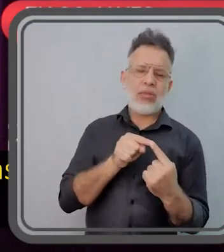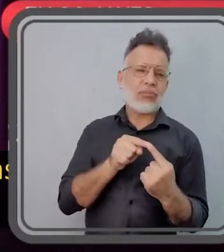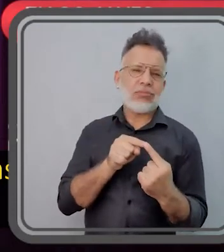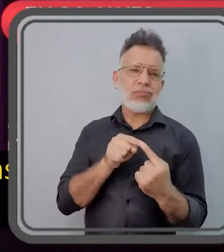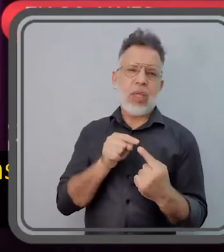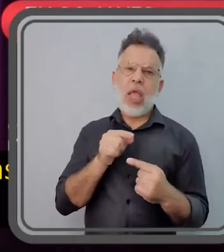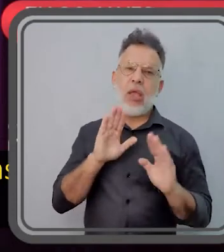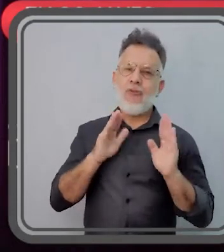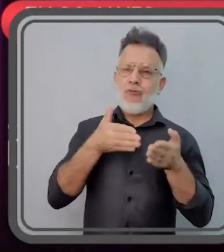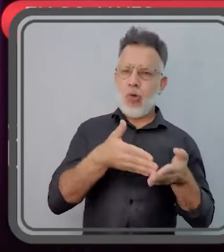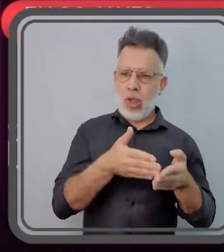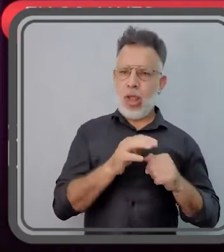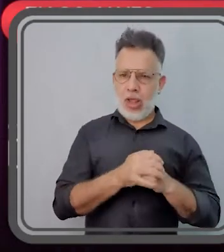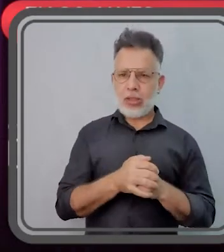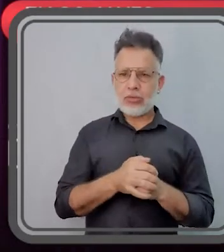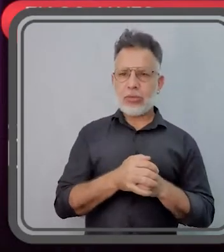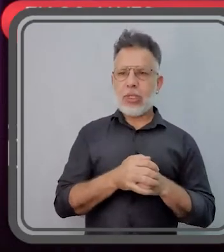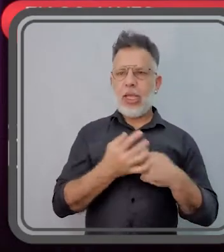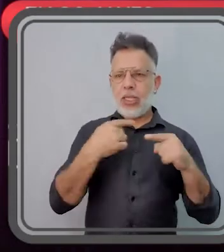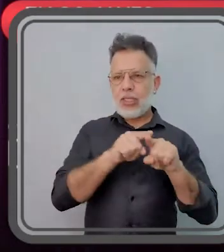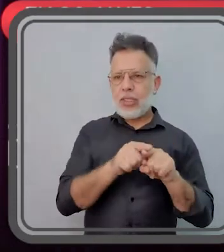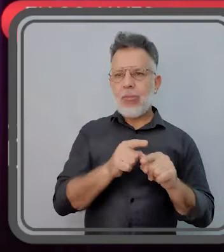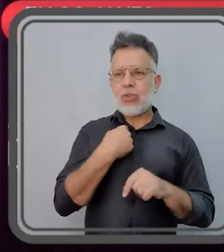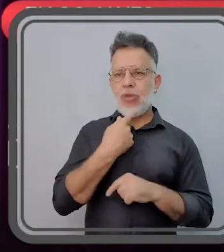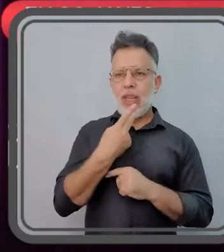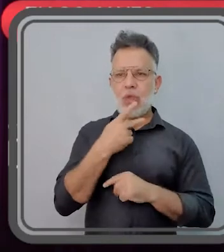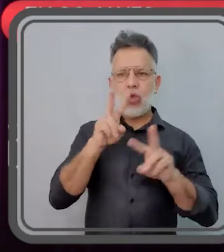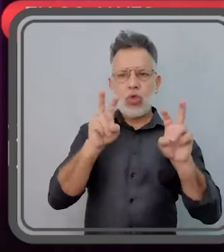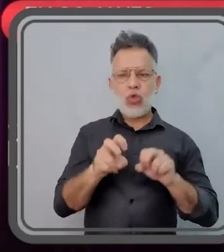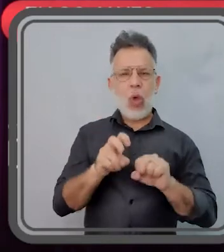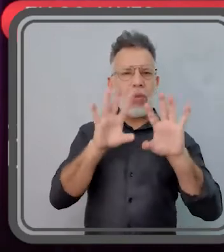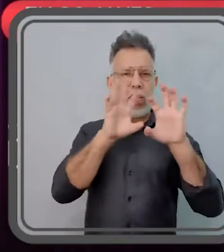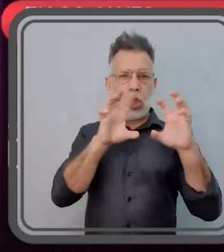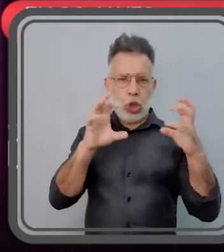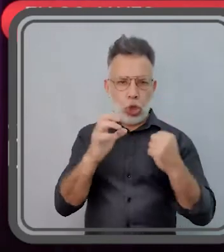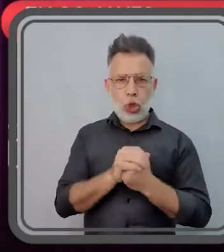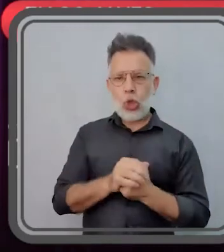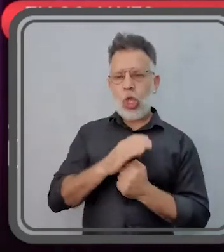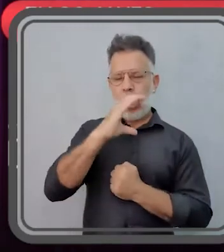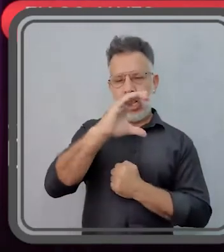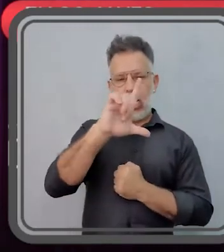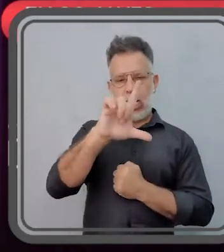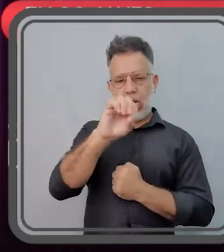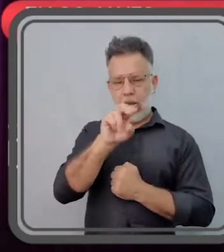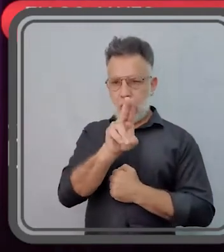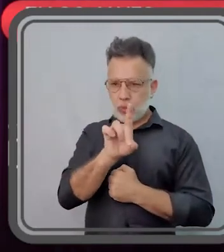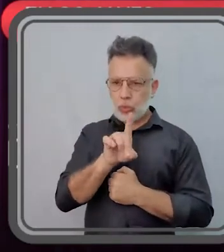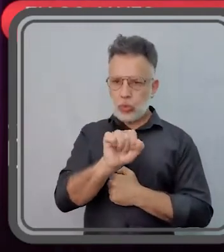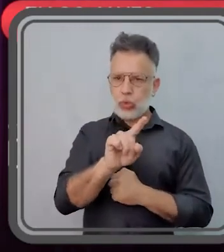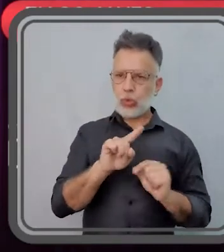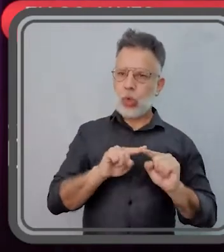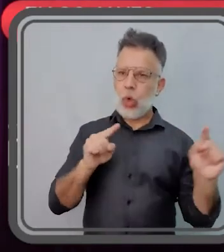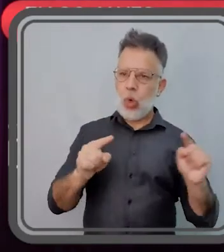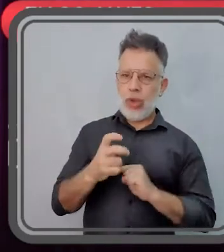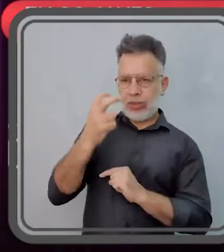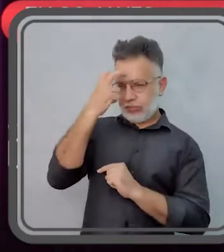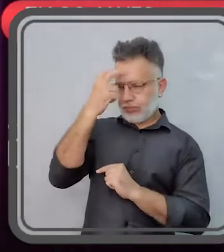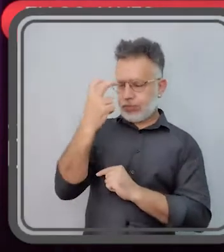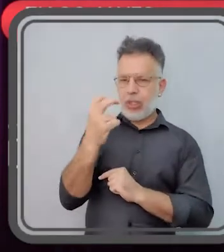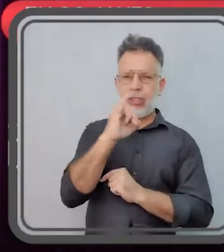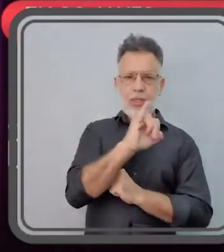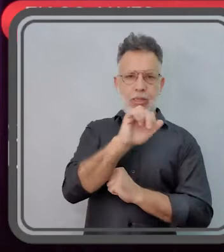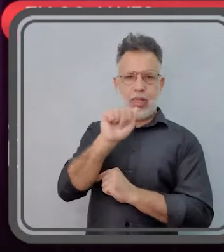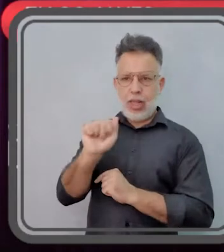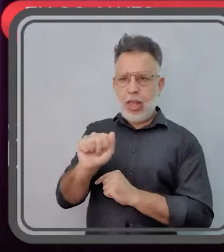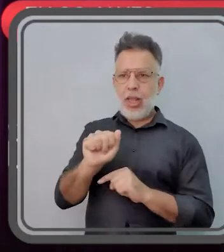to the newest technologies, like now we're talking about cloud, or we're talking about artificial intelligence, robotics.